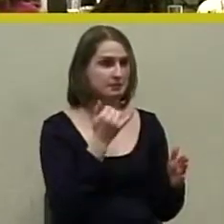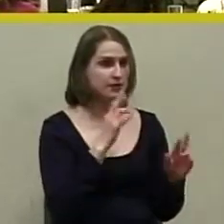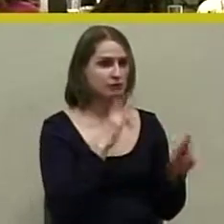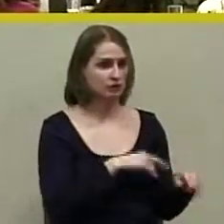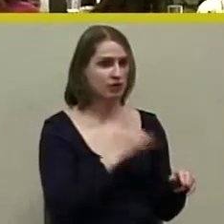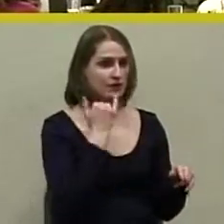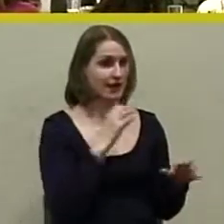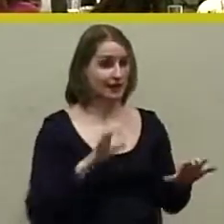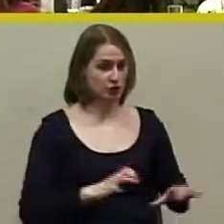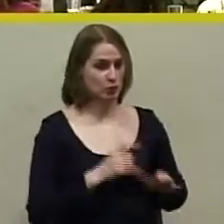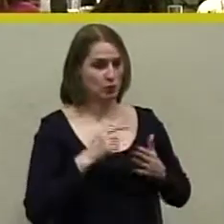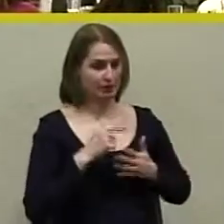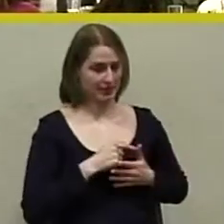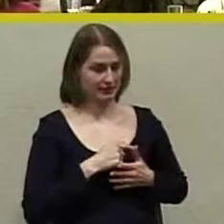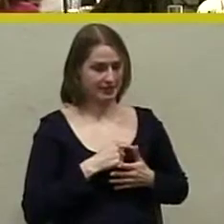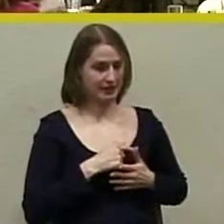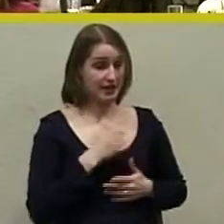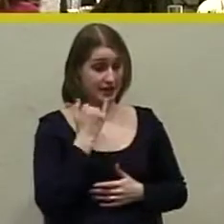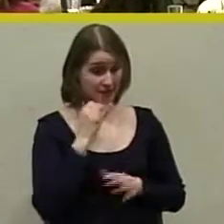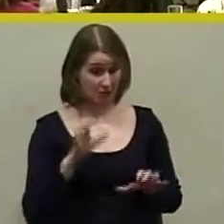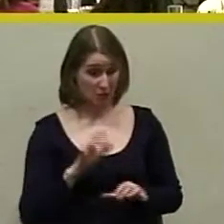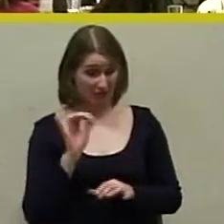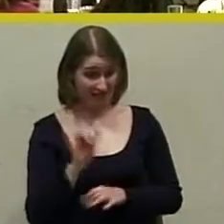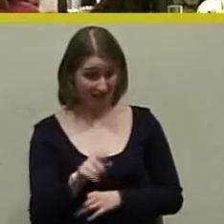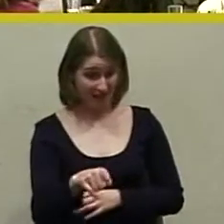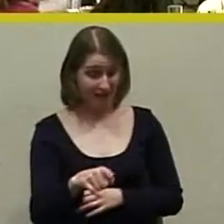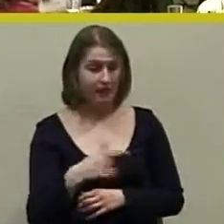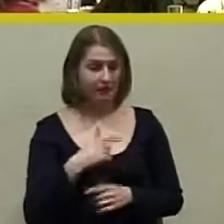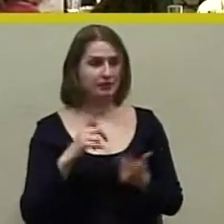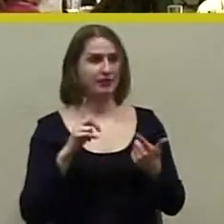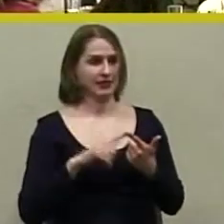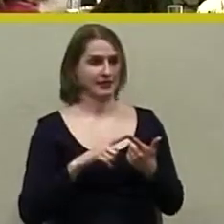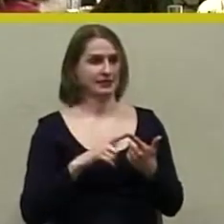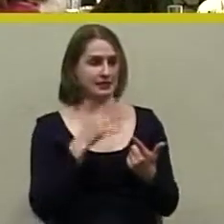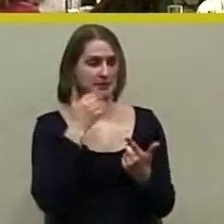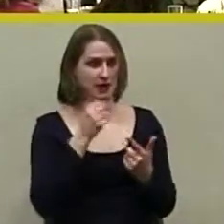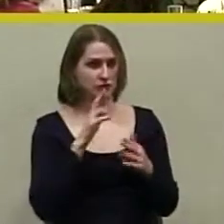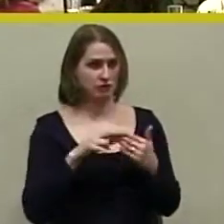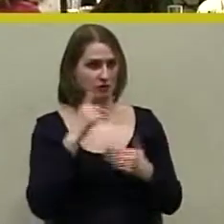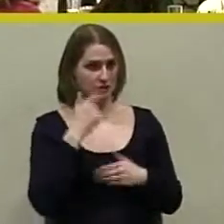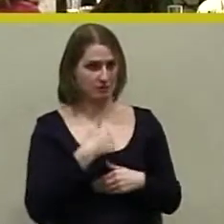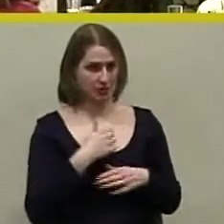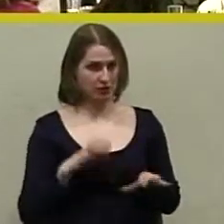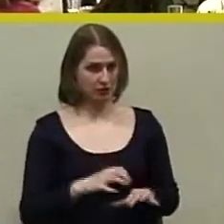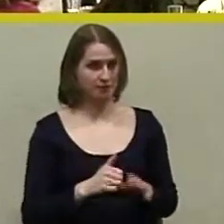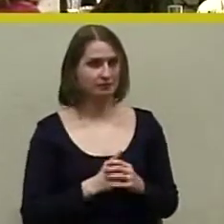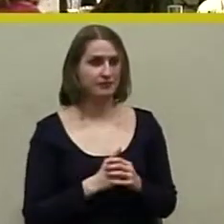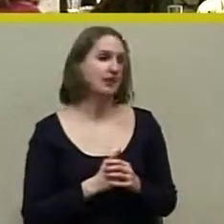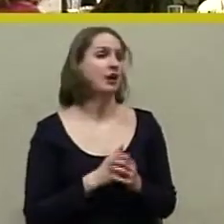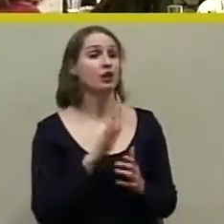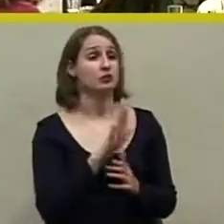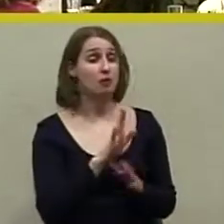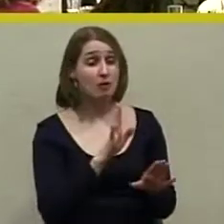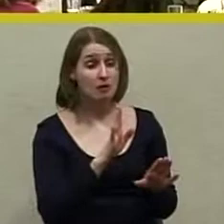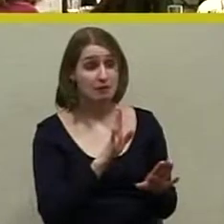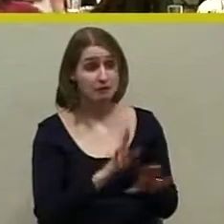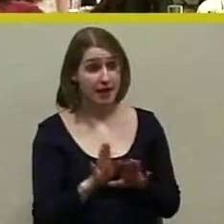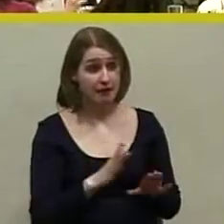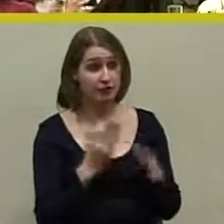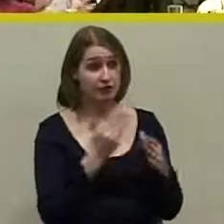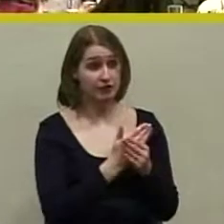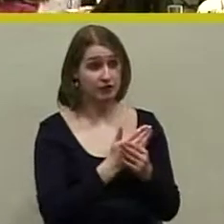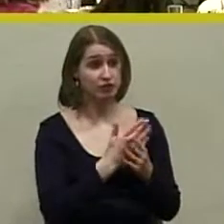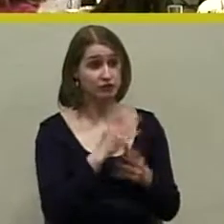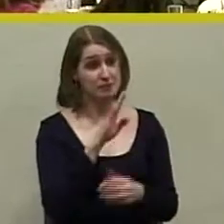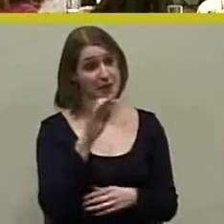result. If he's doing it this way, I do this and the best result. Guess what your behavior intervention plan better look like? You better